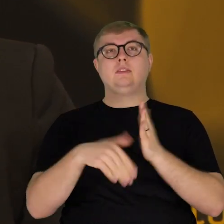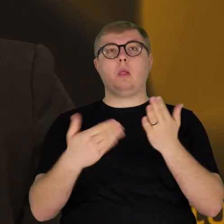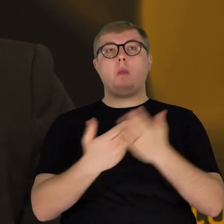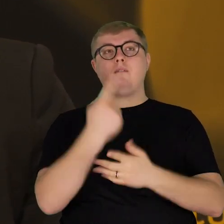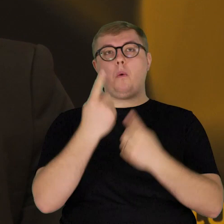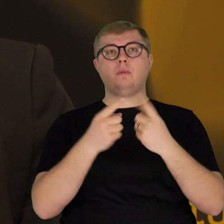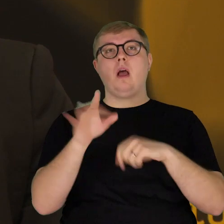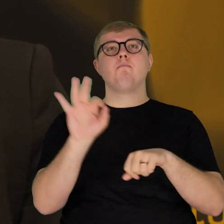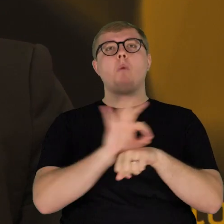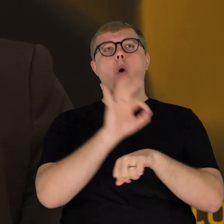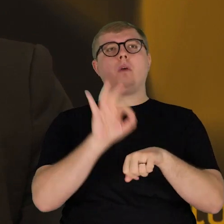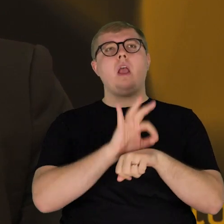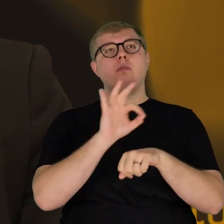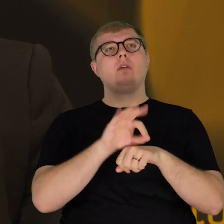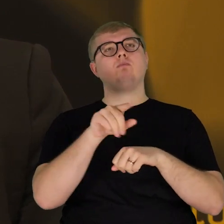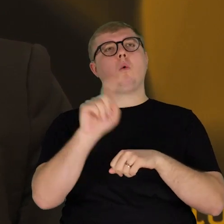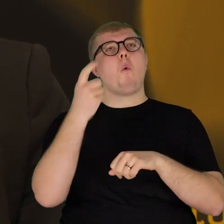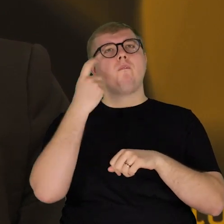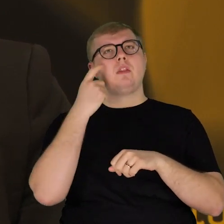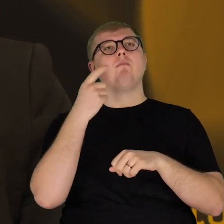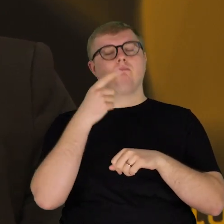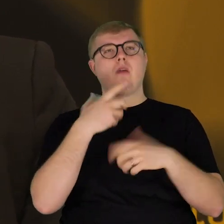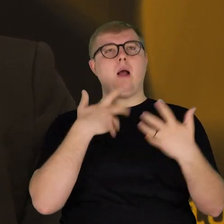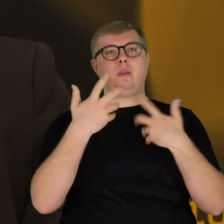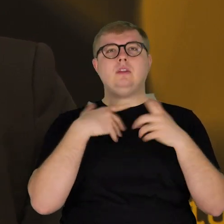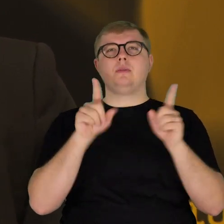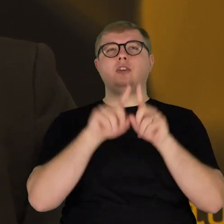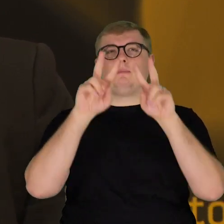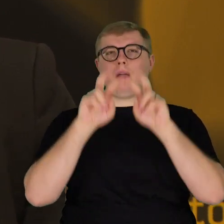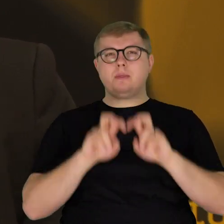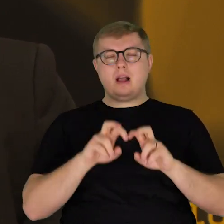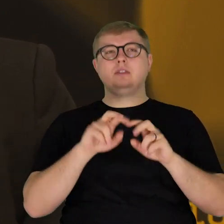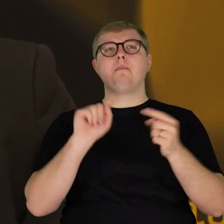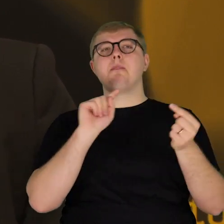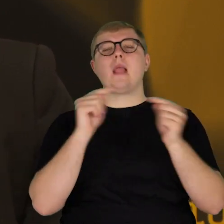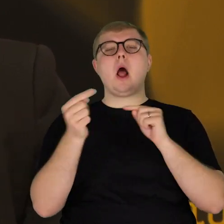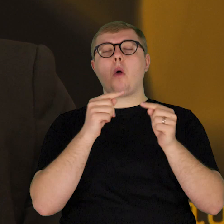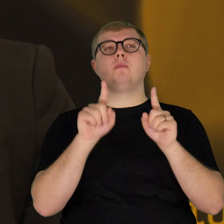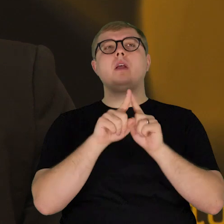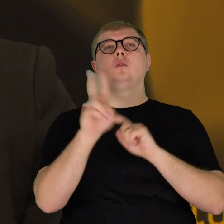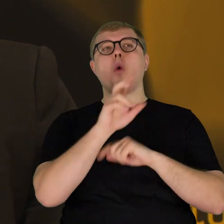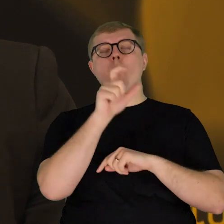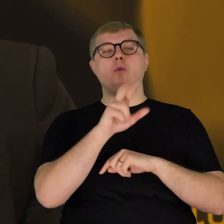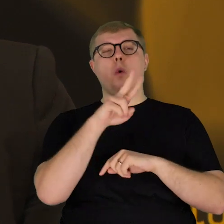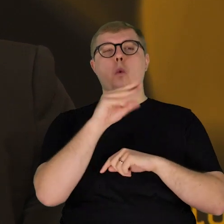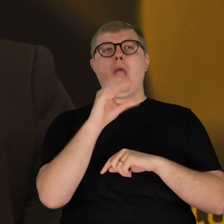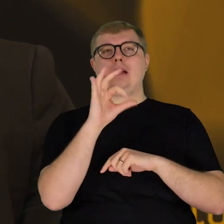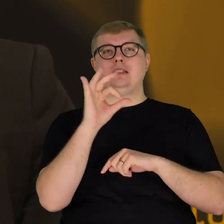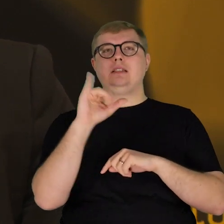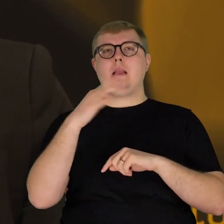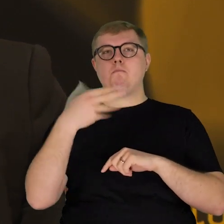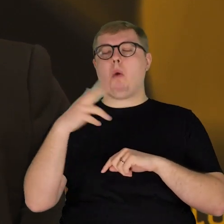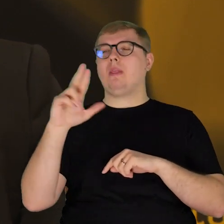dialogue by Simone Rueß and Rafał Mazura. They are researching the